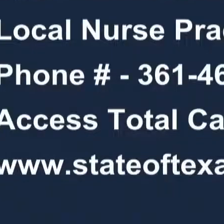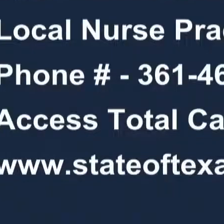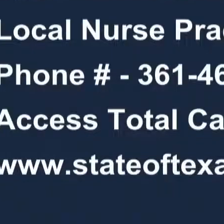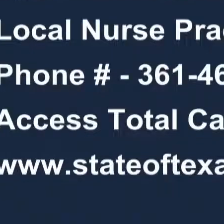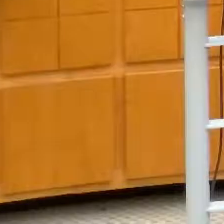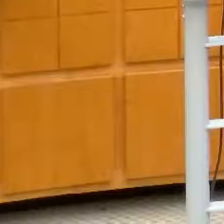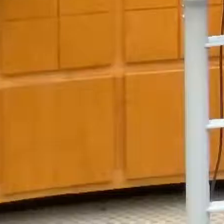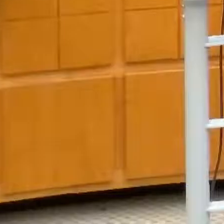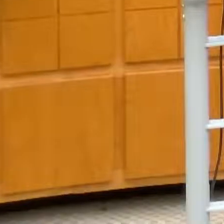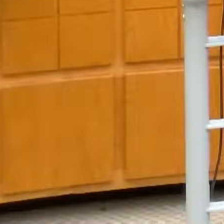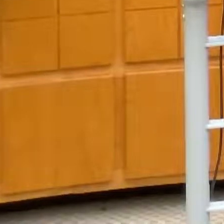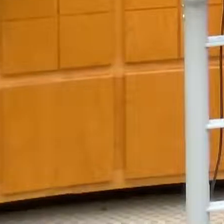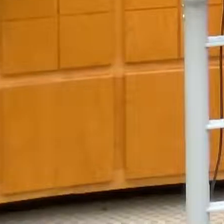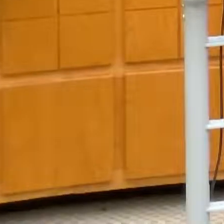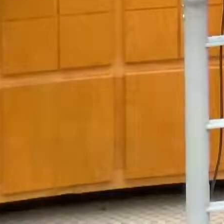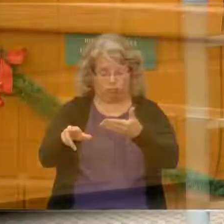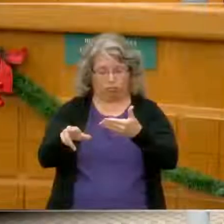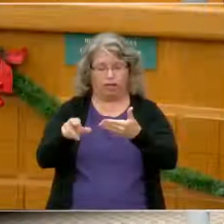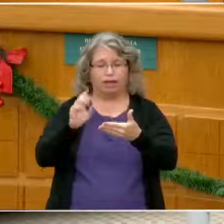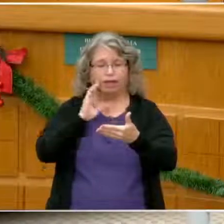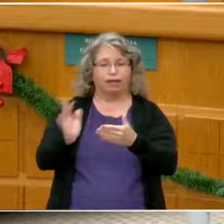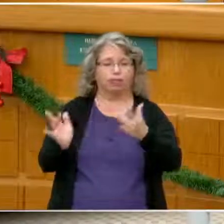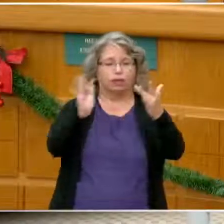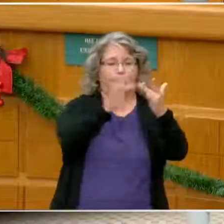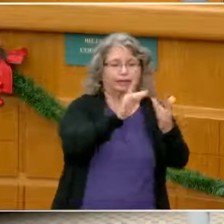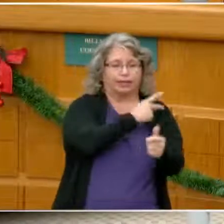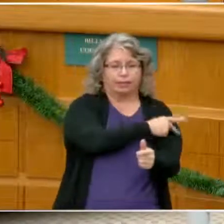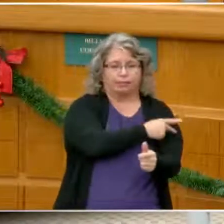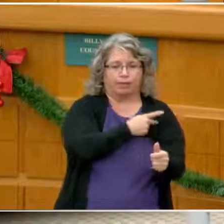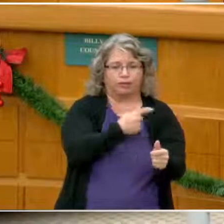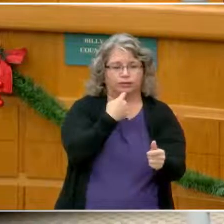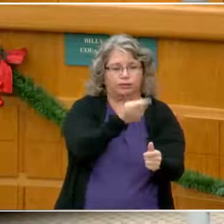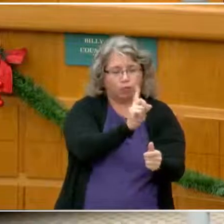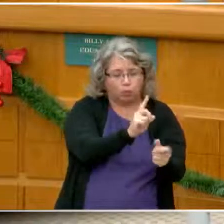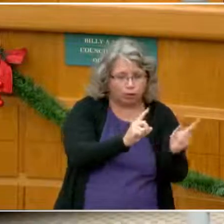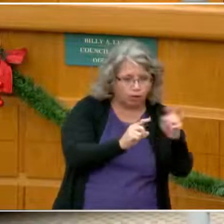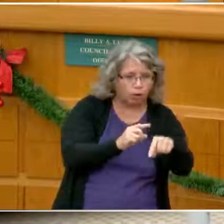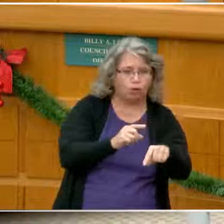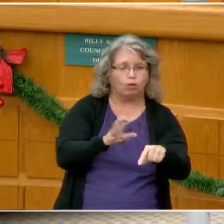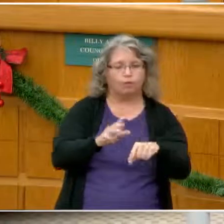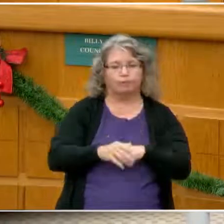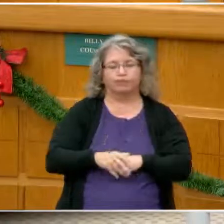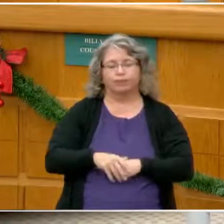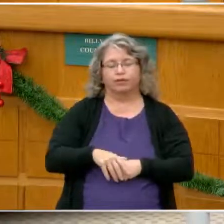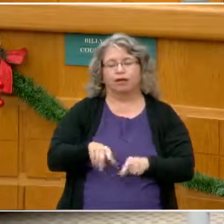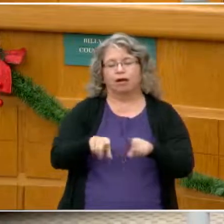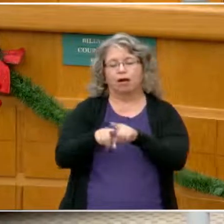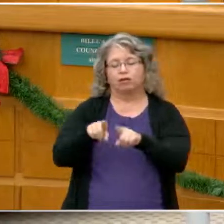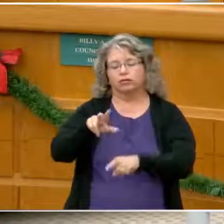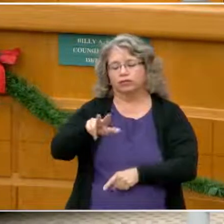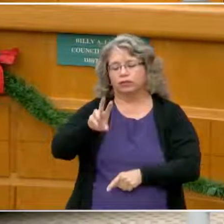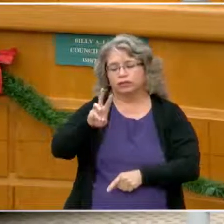them treated. Spawn Quick Care is also available at this phone number,